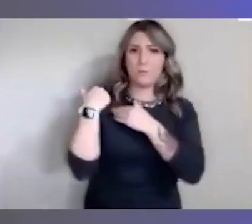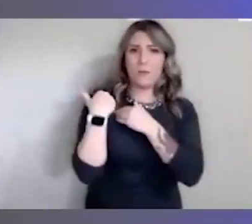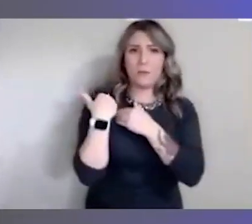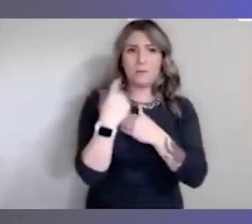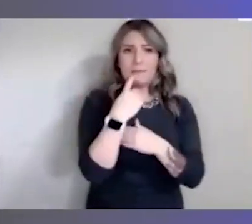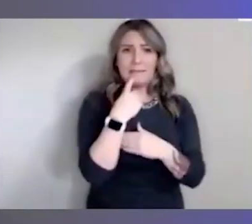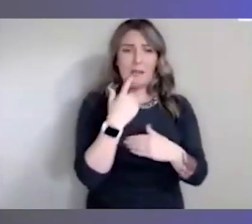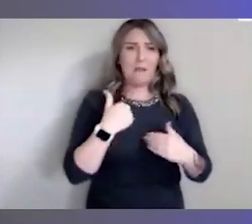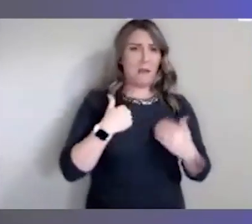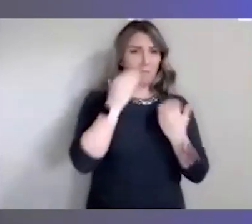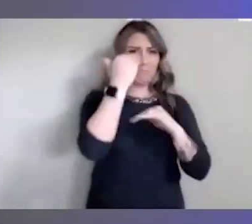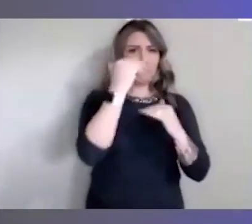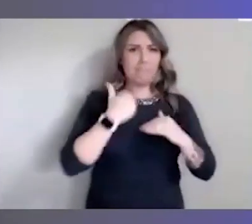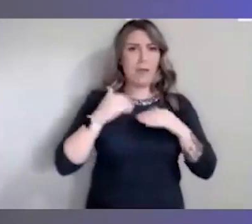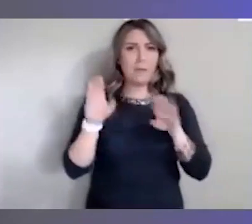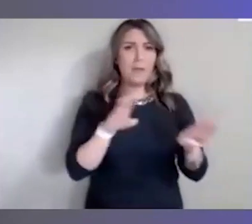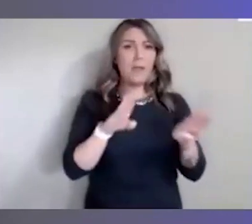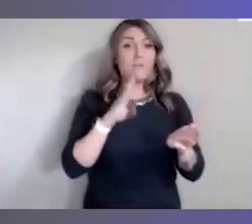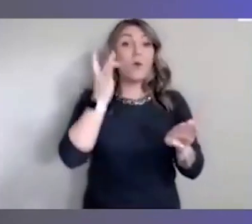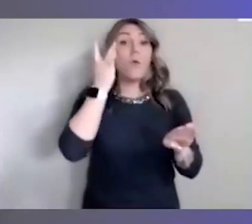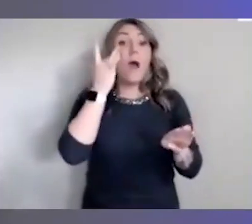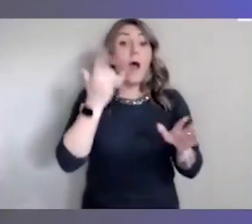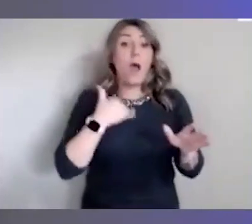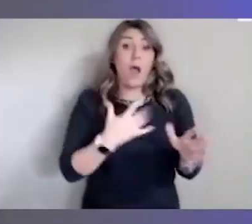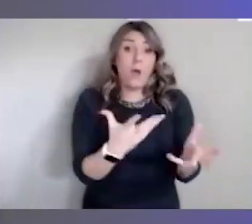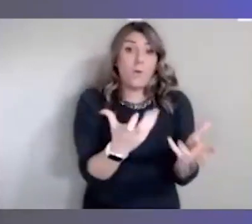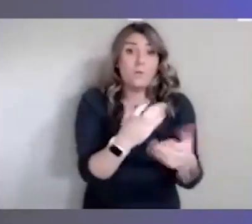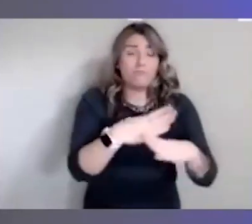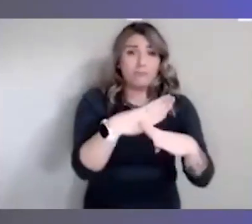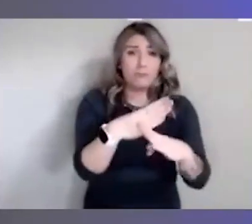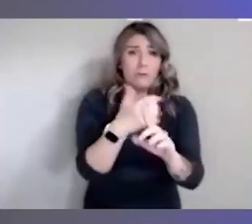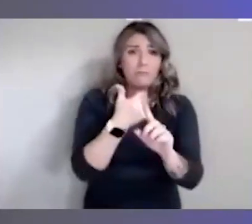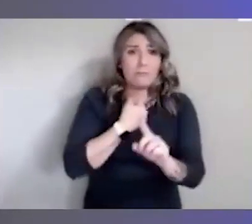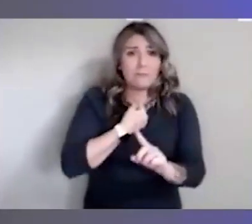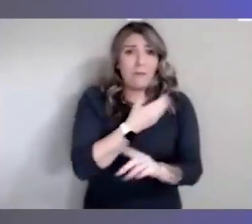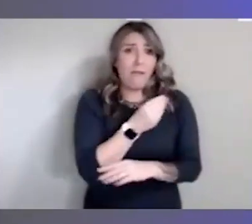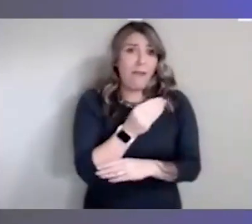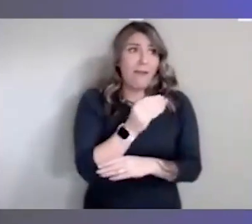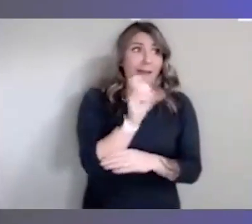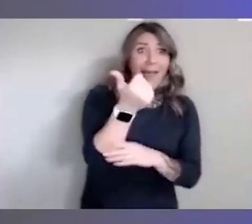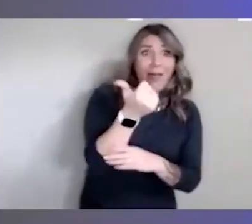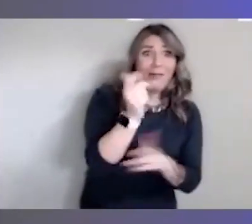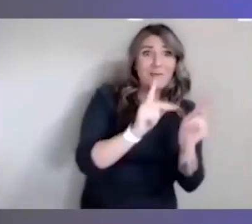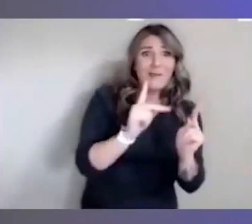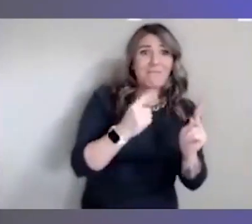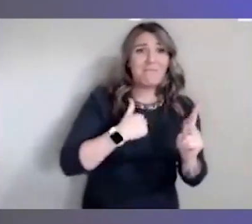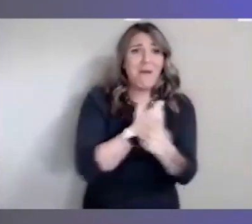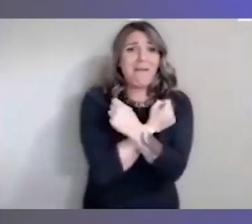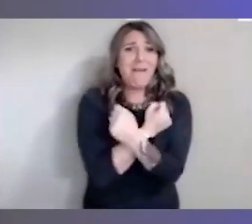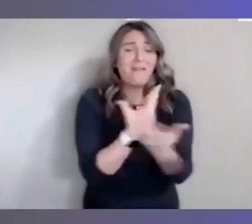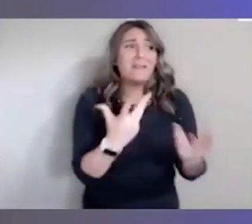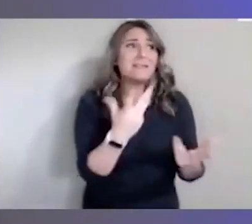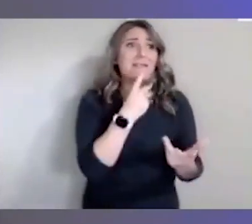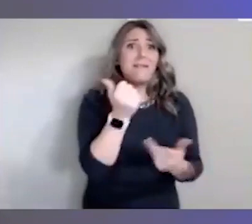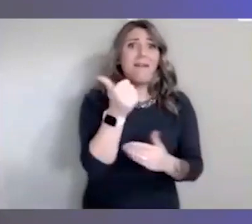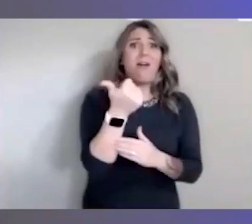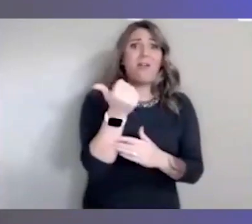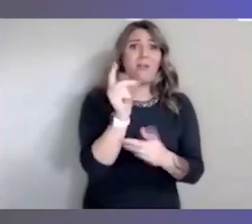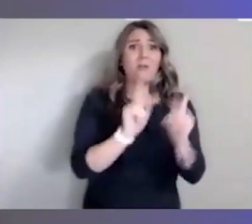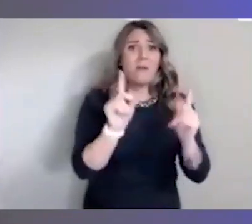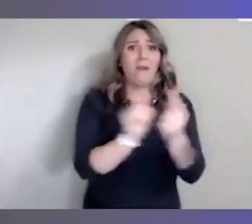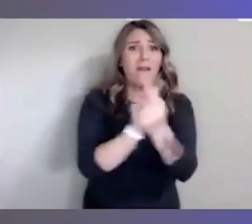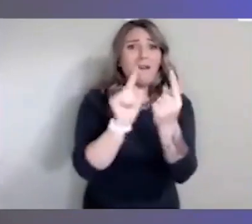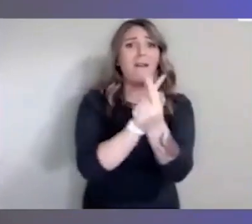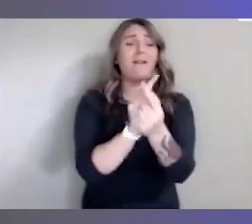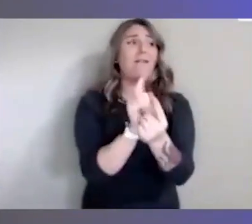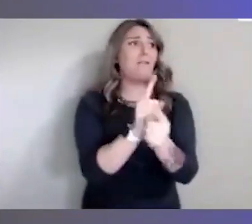my behavior because I really want to protect myself and my loved ones and others I meet from the virus. And so they're making those decisions, and